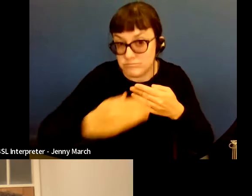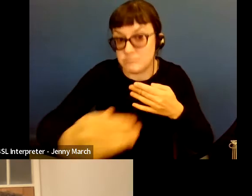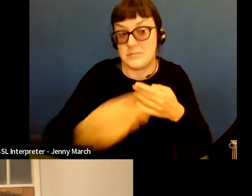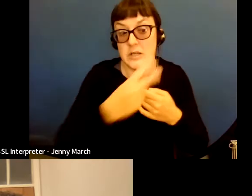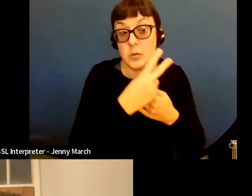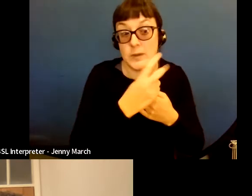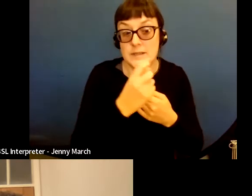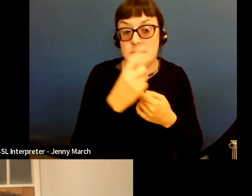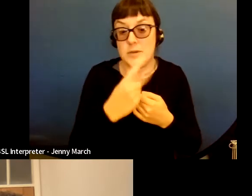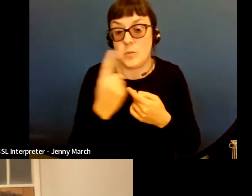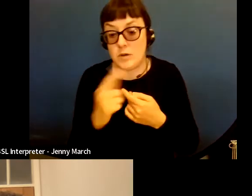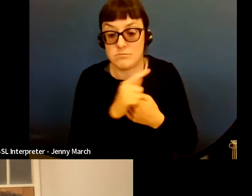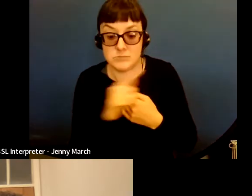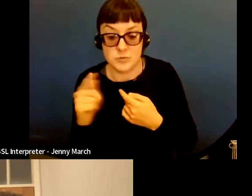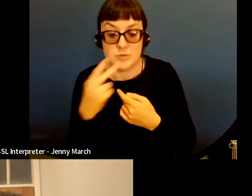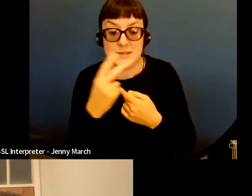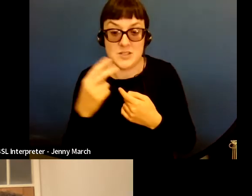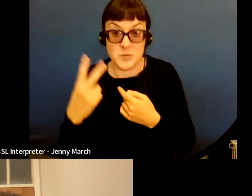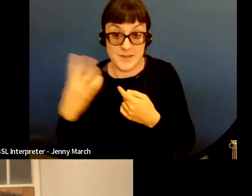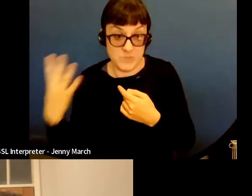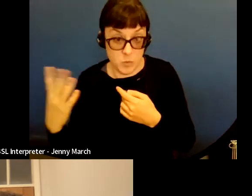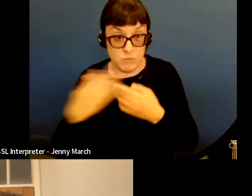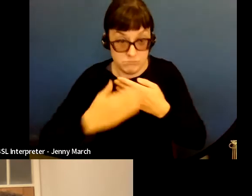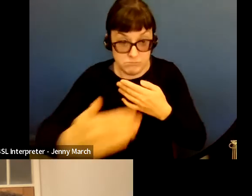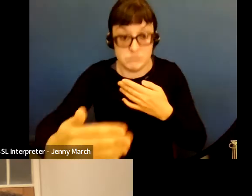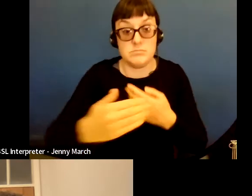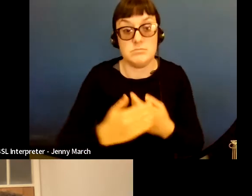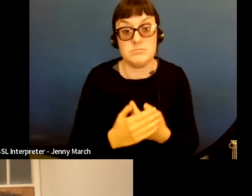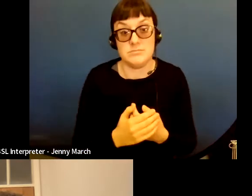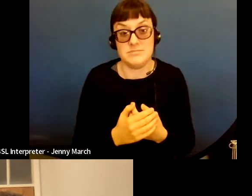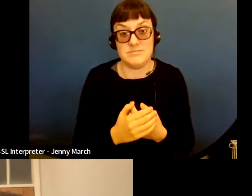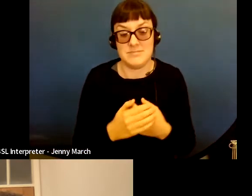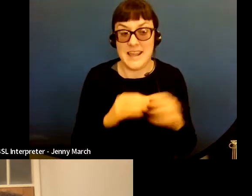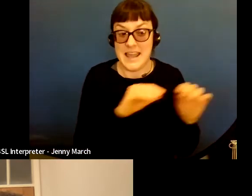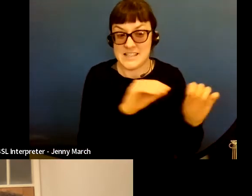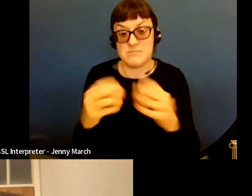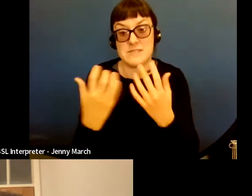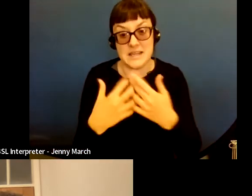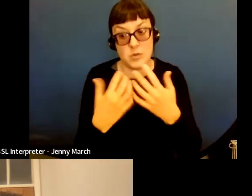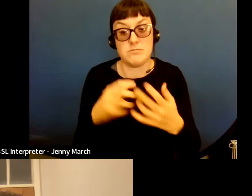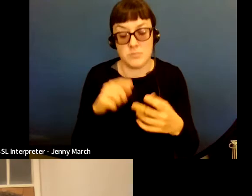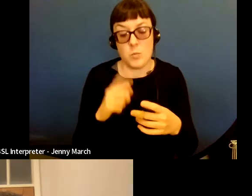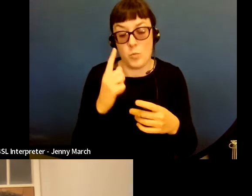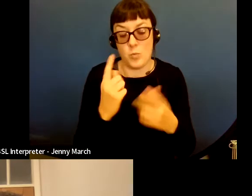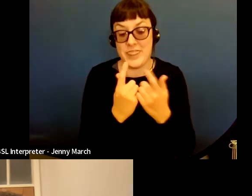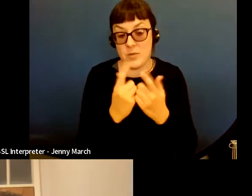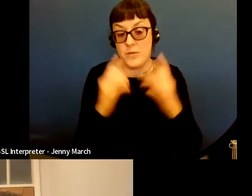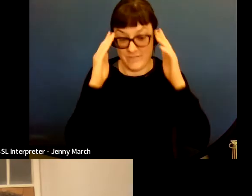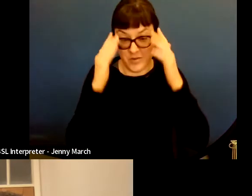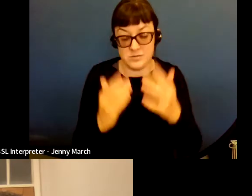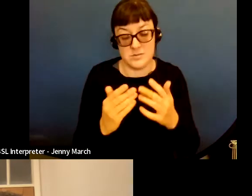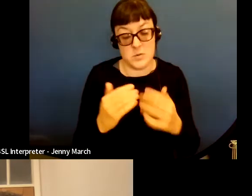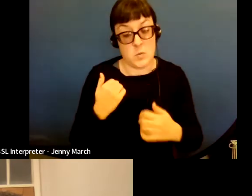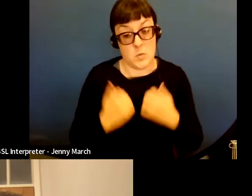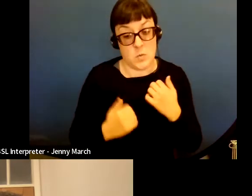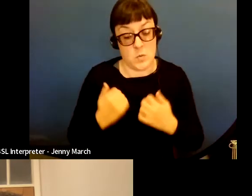to 24. And as part of that strategy, EdTech was a very particular area of focus. So for us, this is a really